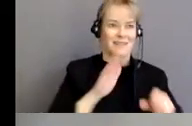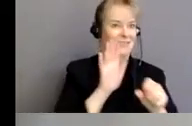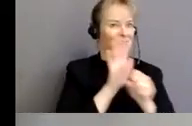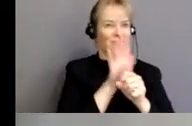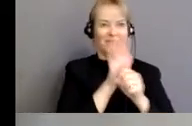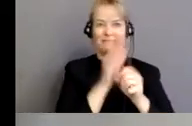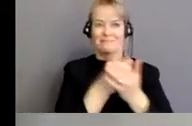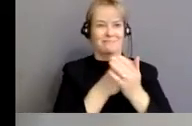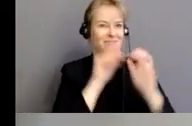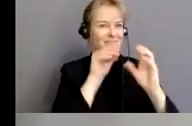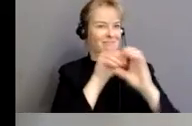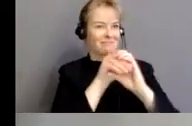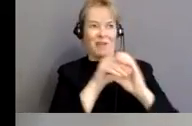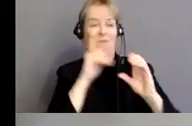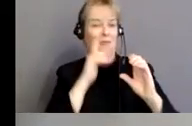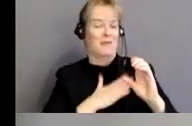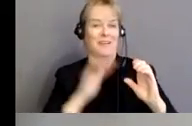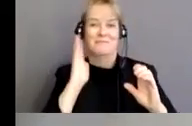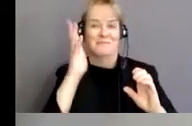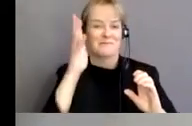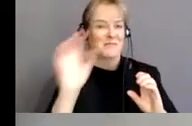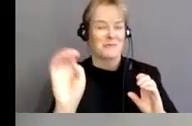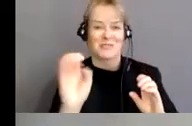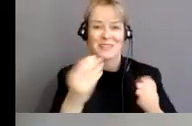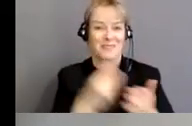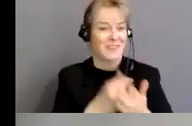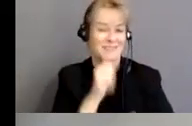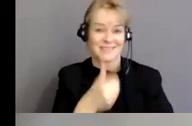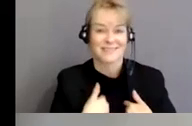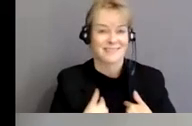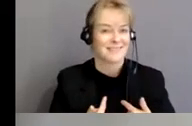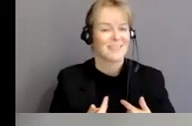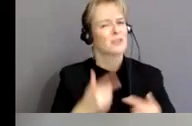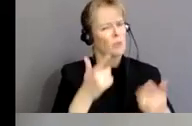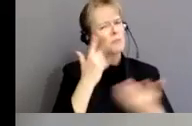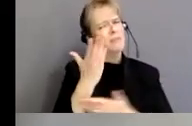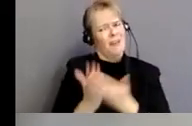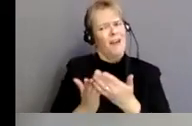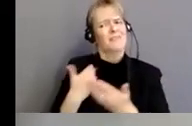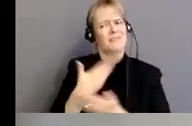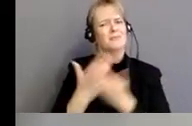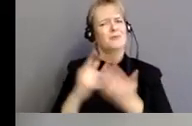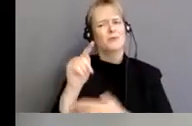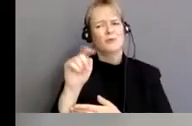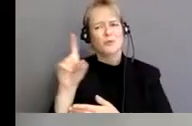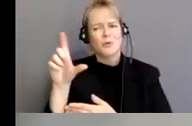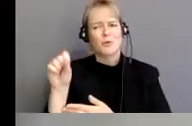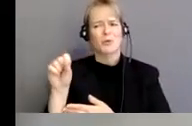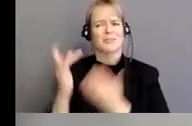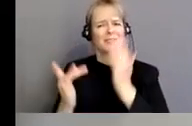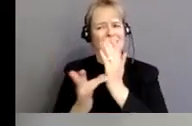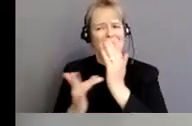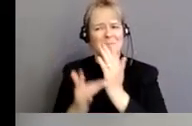know, figure out how to cut back on spending, figure out how much money you need to have saved for a rainy day in the event something unexpected